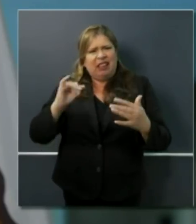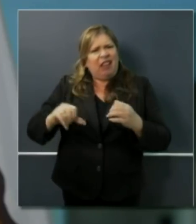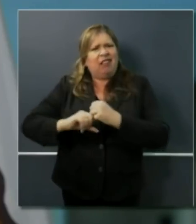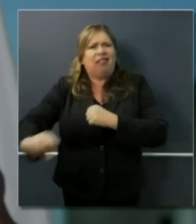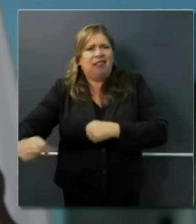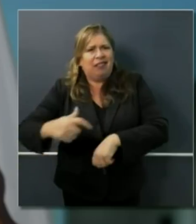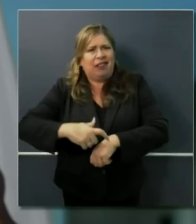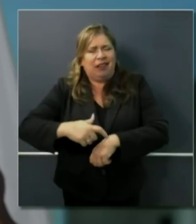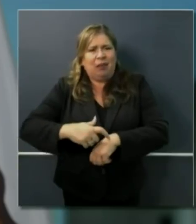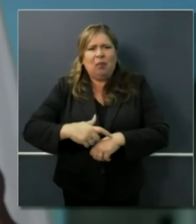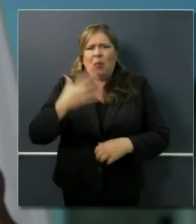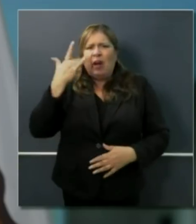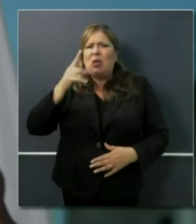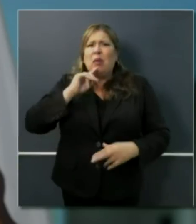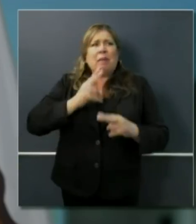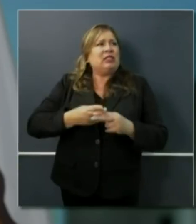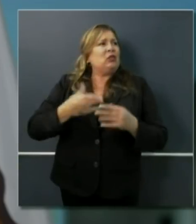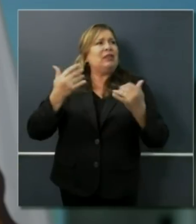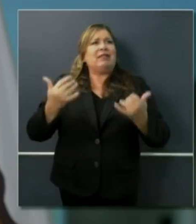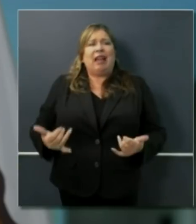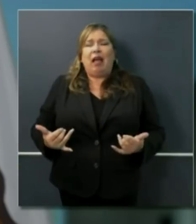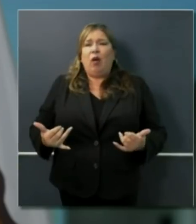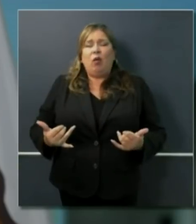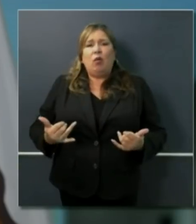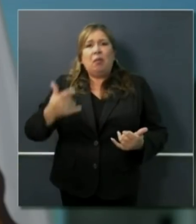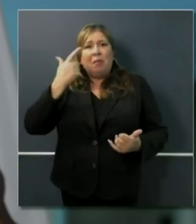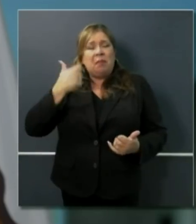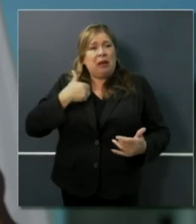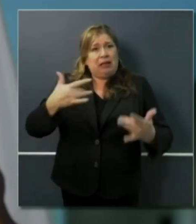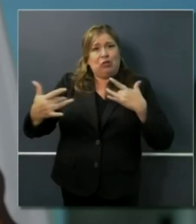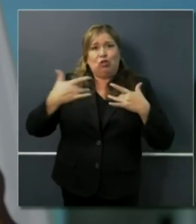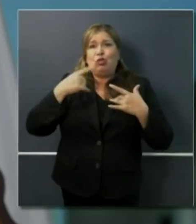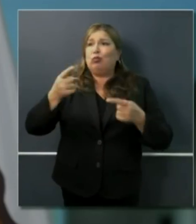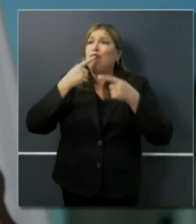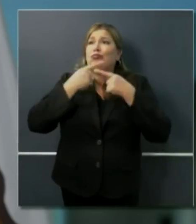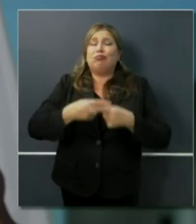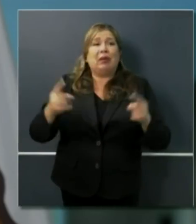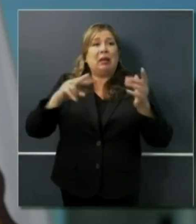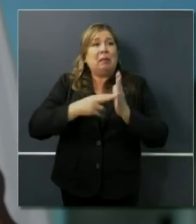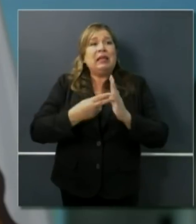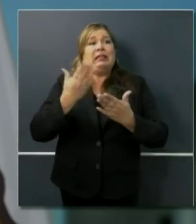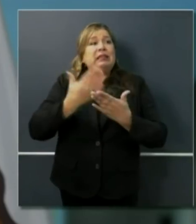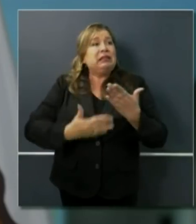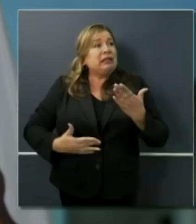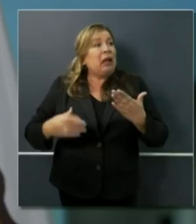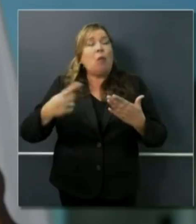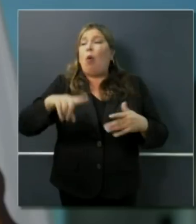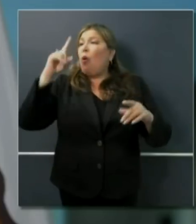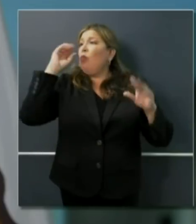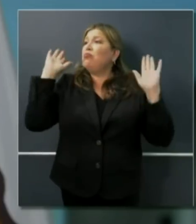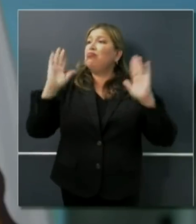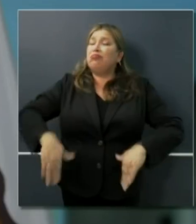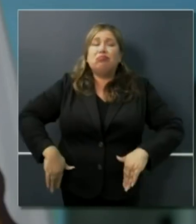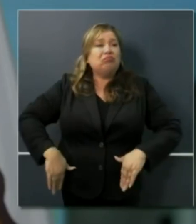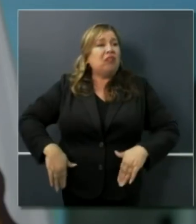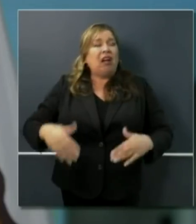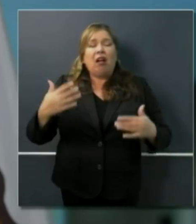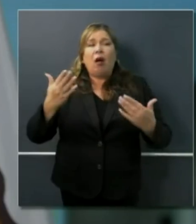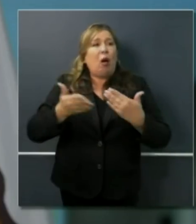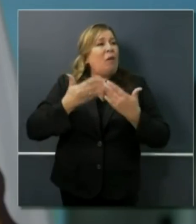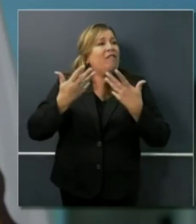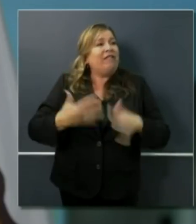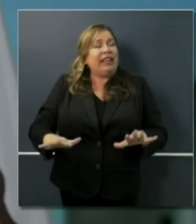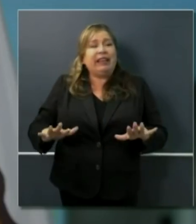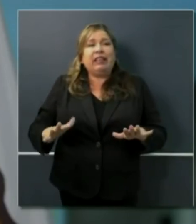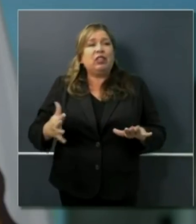might react to this with a little bit of complacency or unbridled optimism? Oh, it's almost over, and might